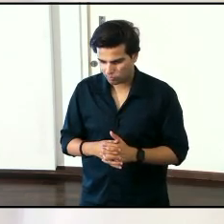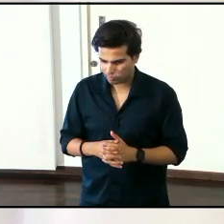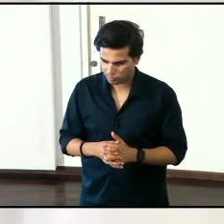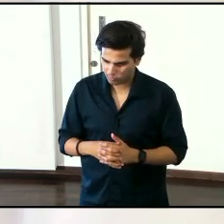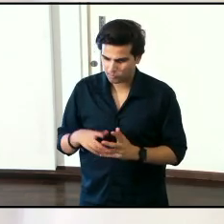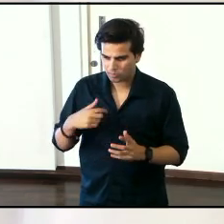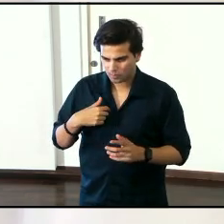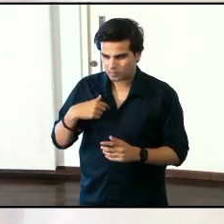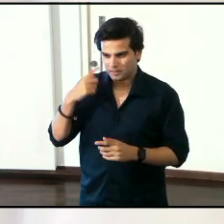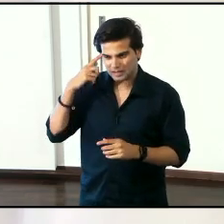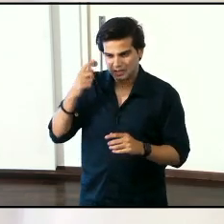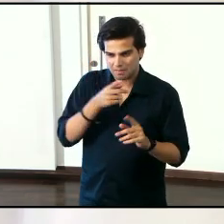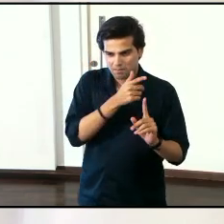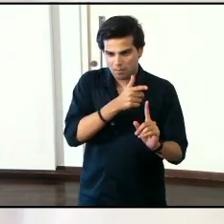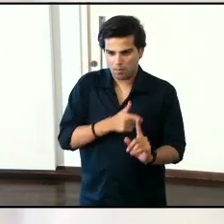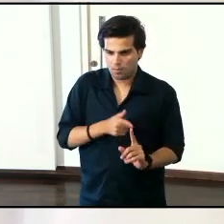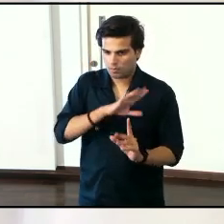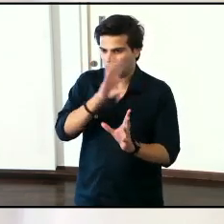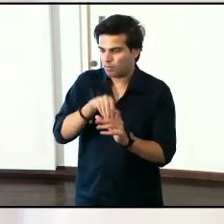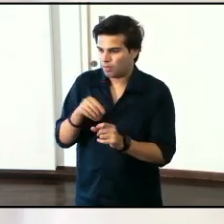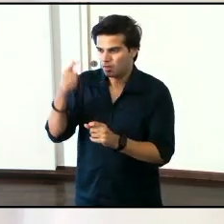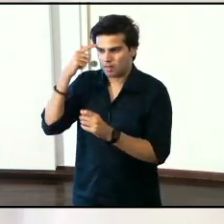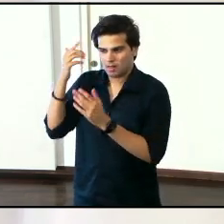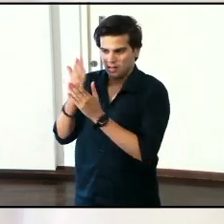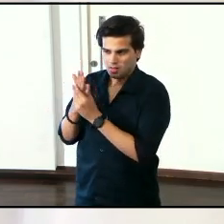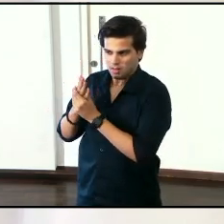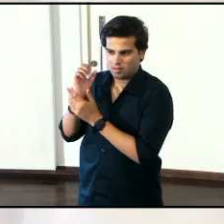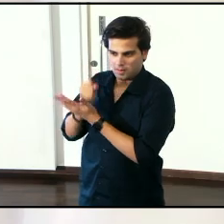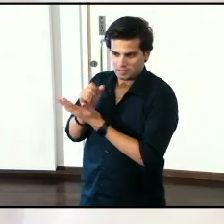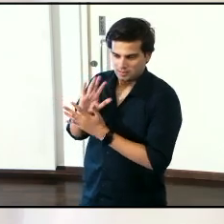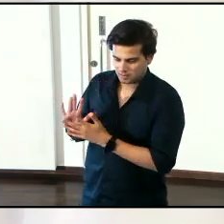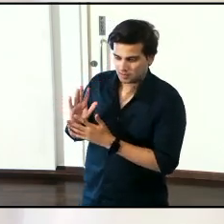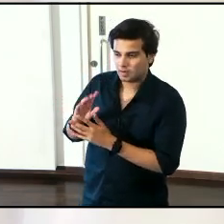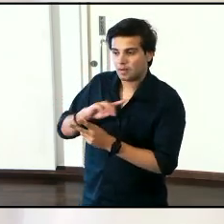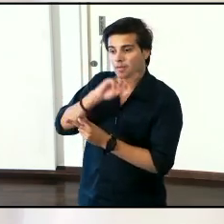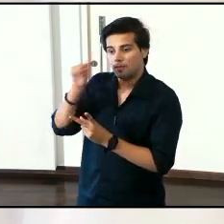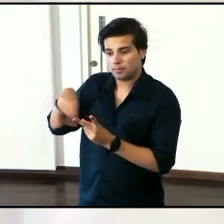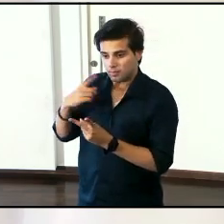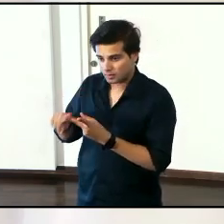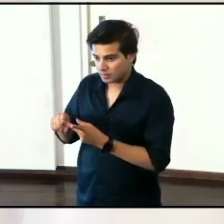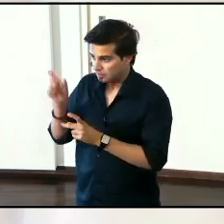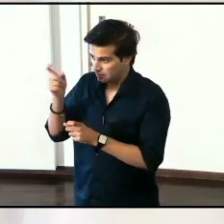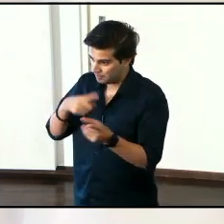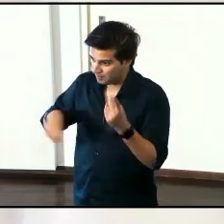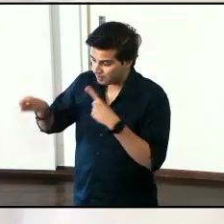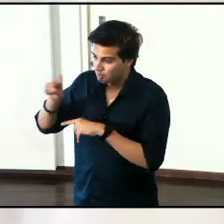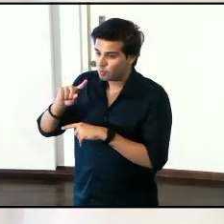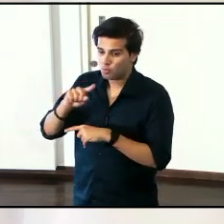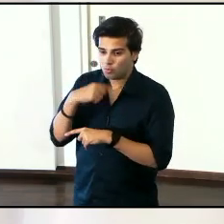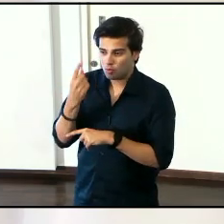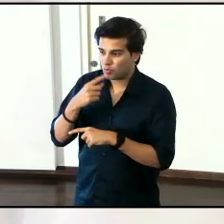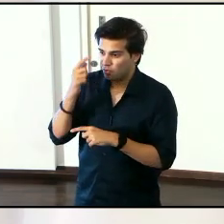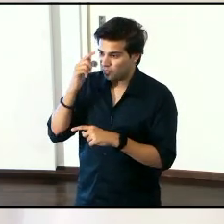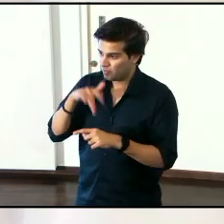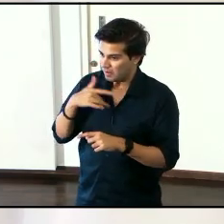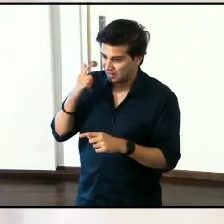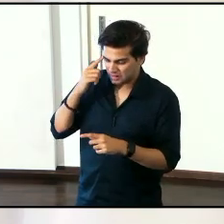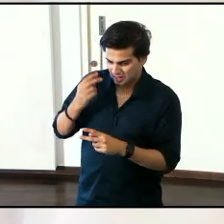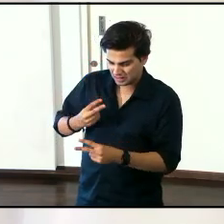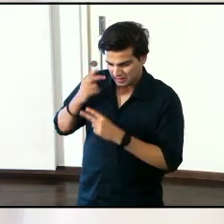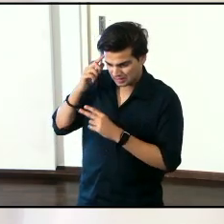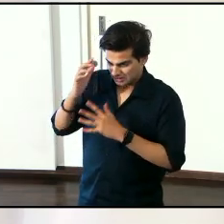bear in mind. And at the same time, we also have to, particularly for those of us who are concerned about these histories